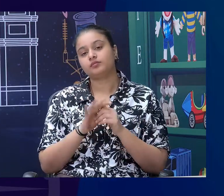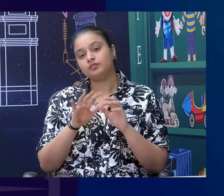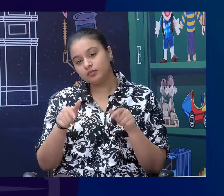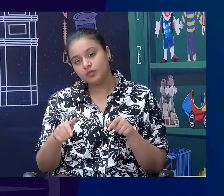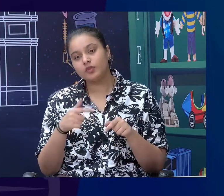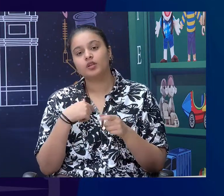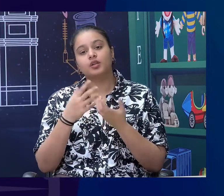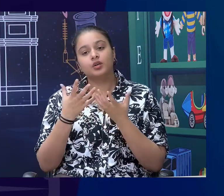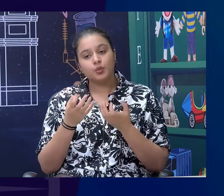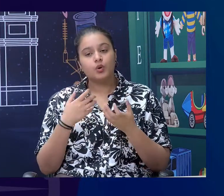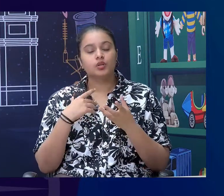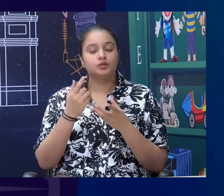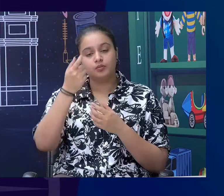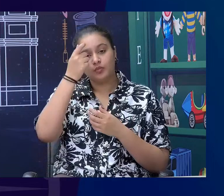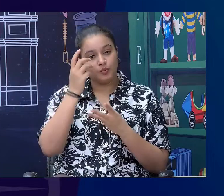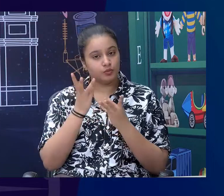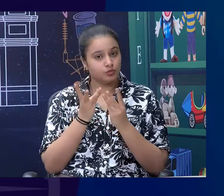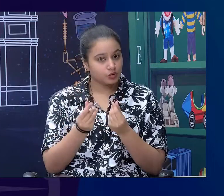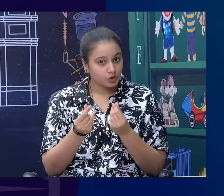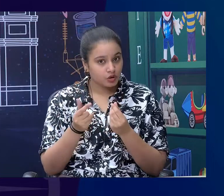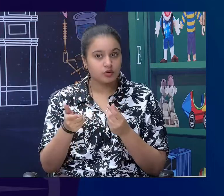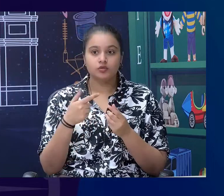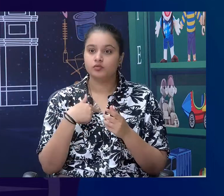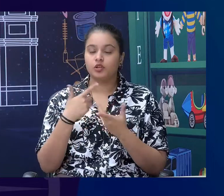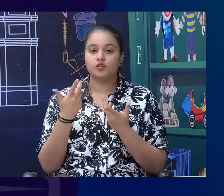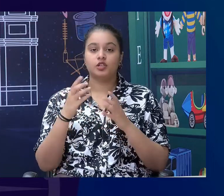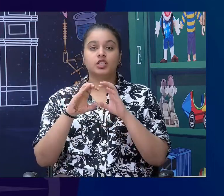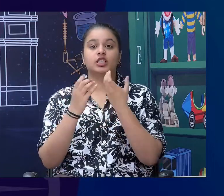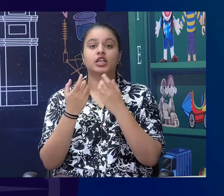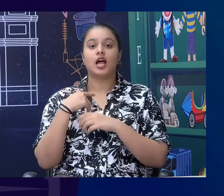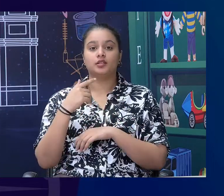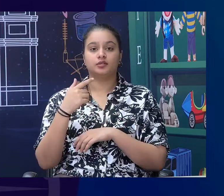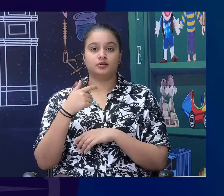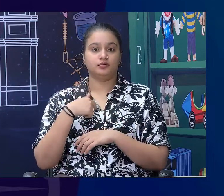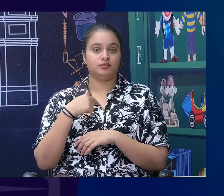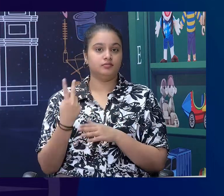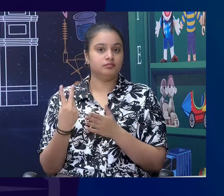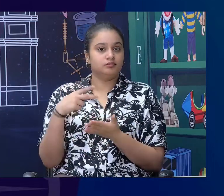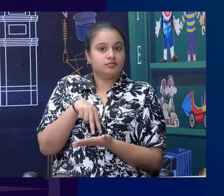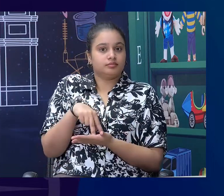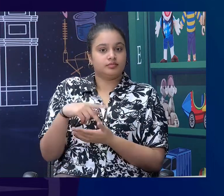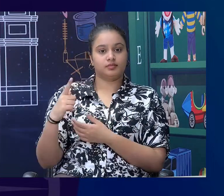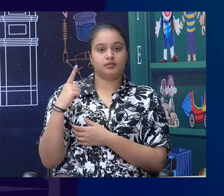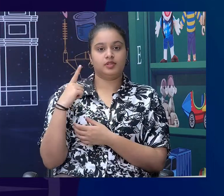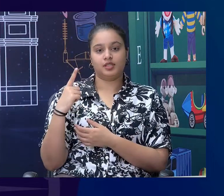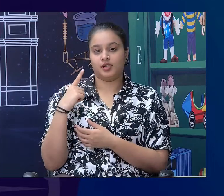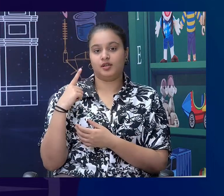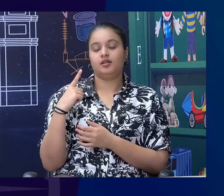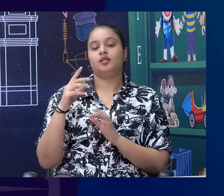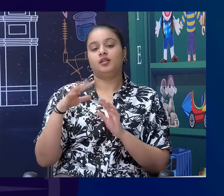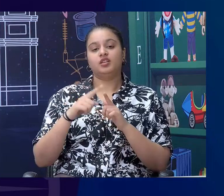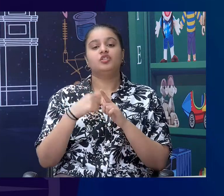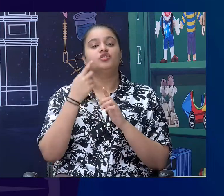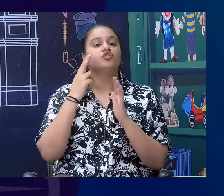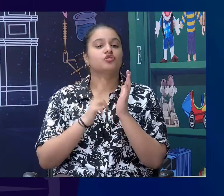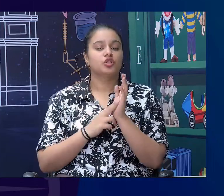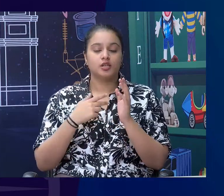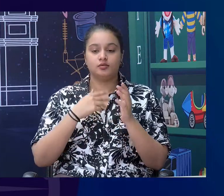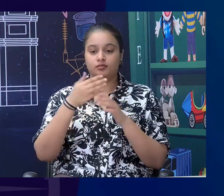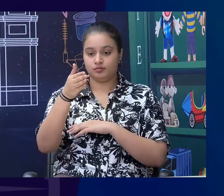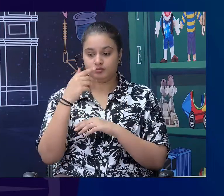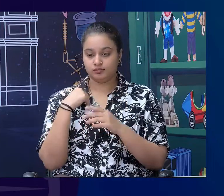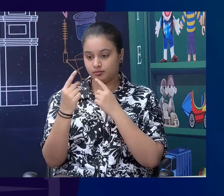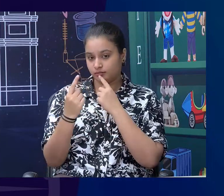he wants to solve the problem. He was like a class monitor. Yeah. Right? He was the leader of everyone. And jinn talks to the